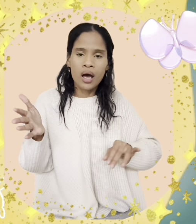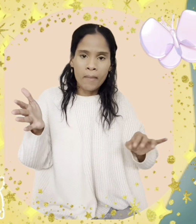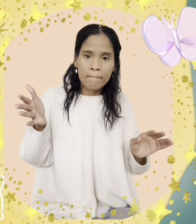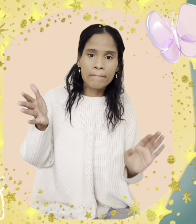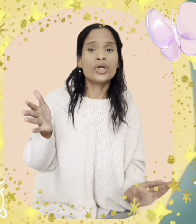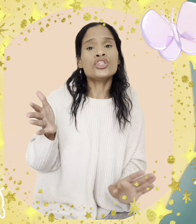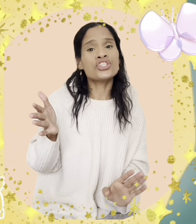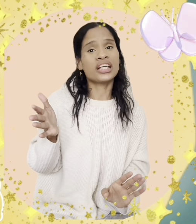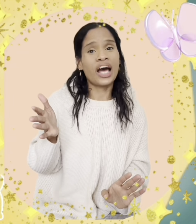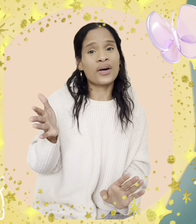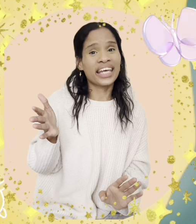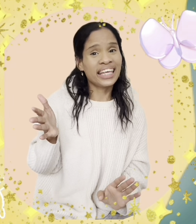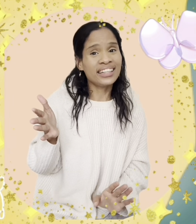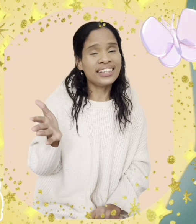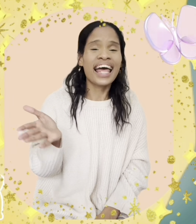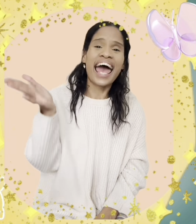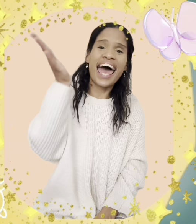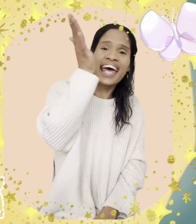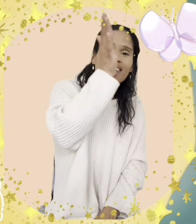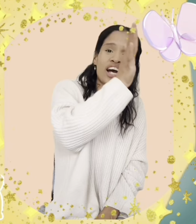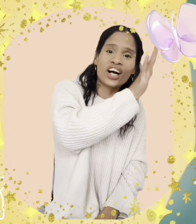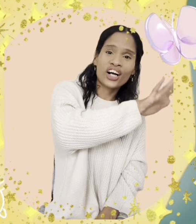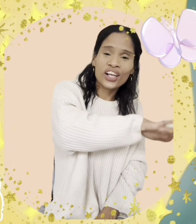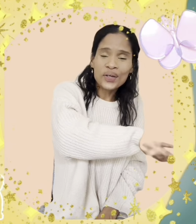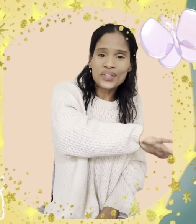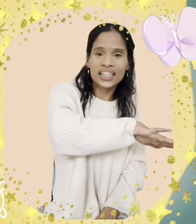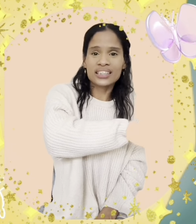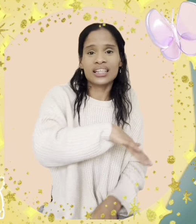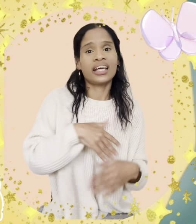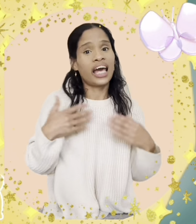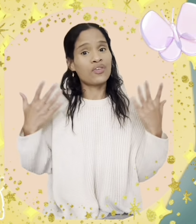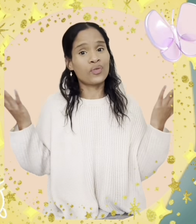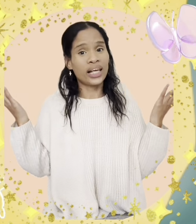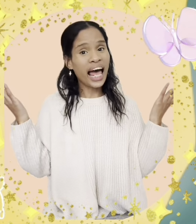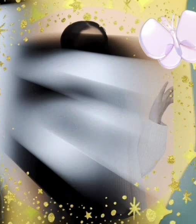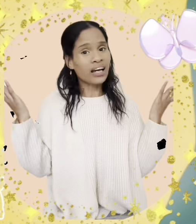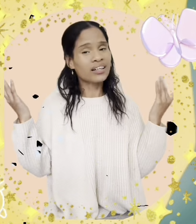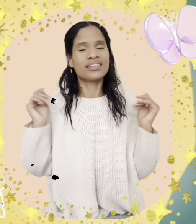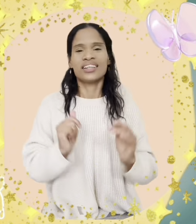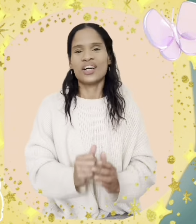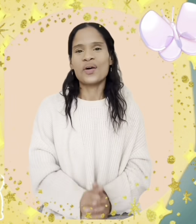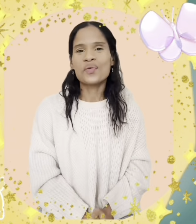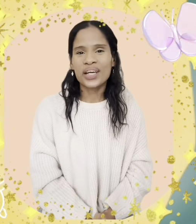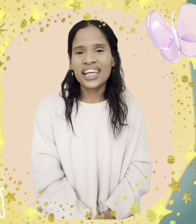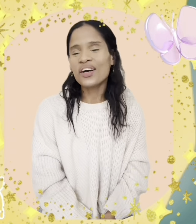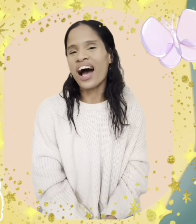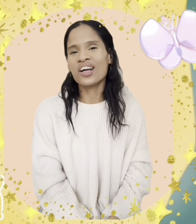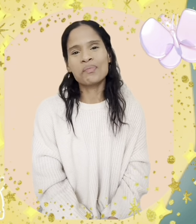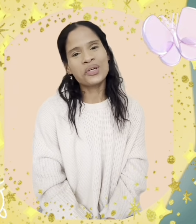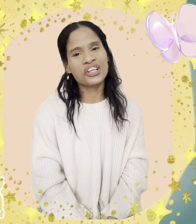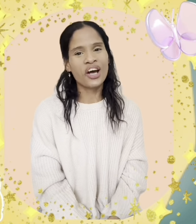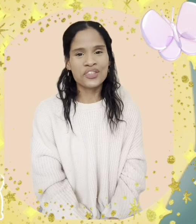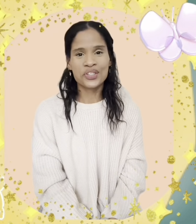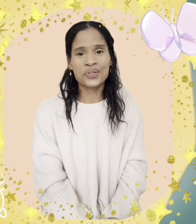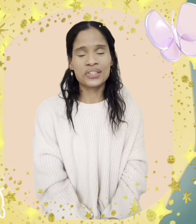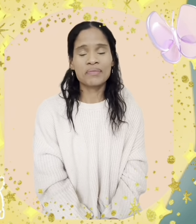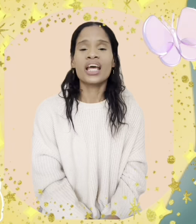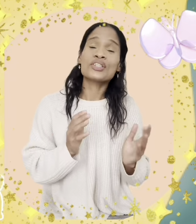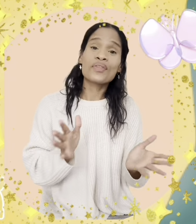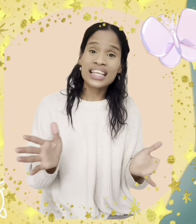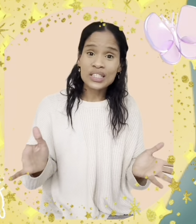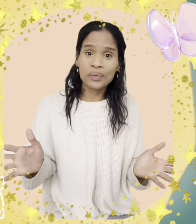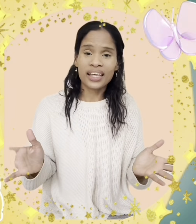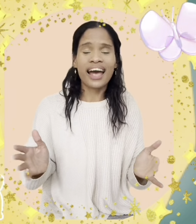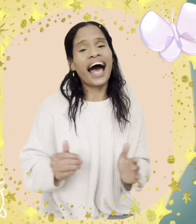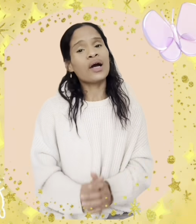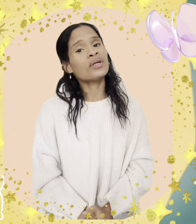corners, push in our heel, and close it. And voila, we know how to put on our shoes.